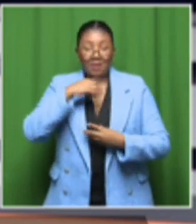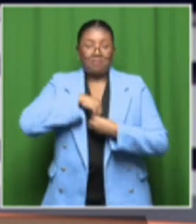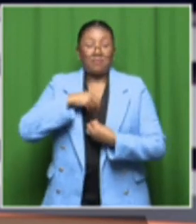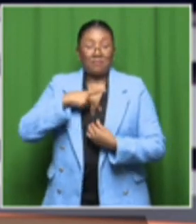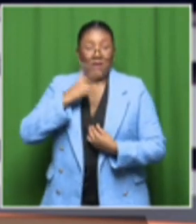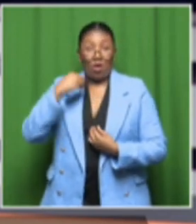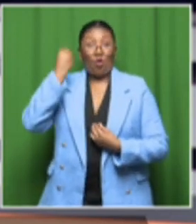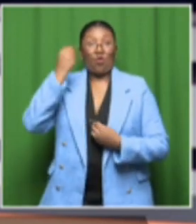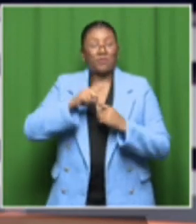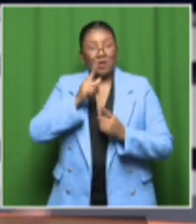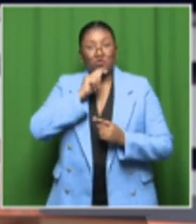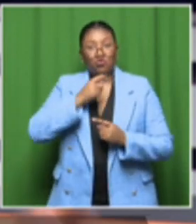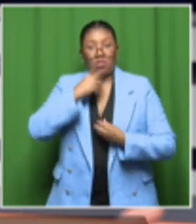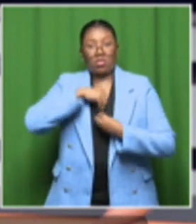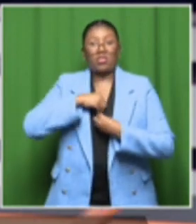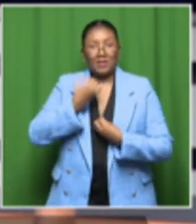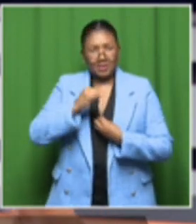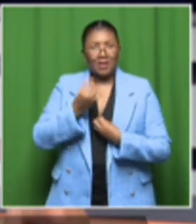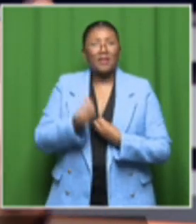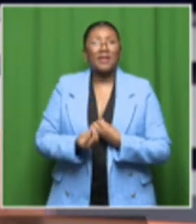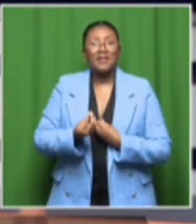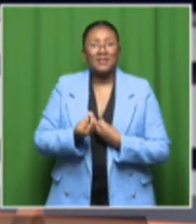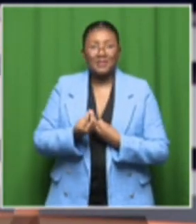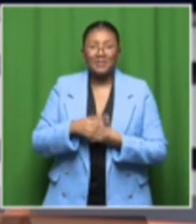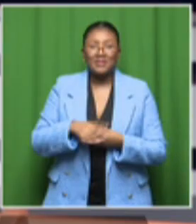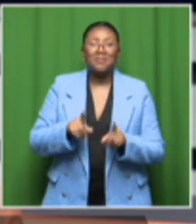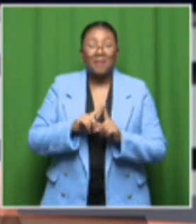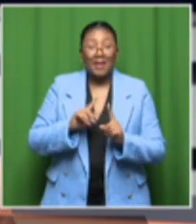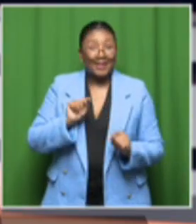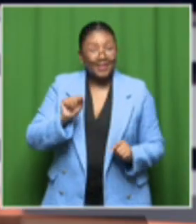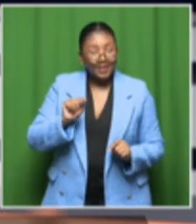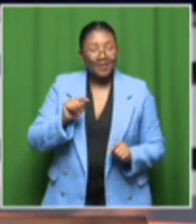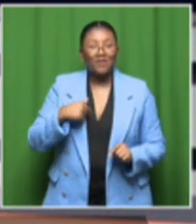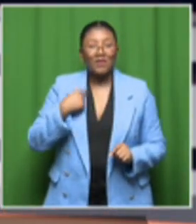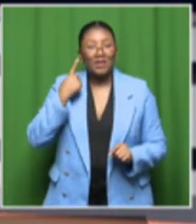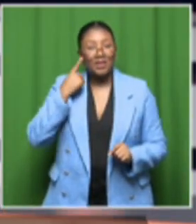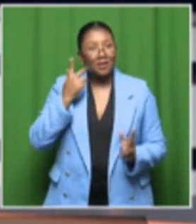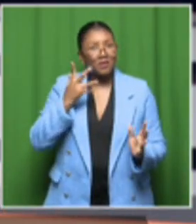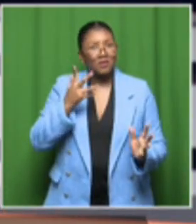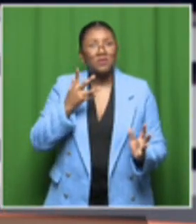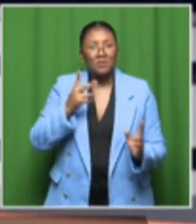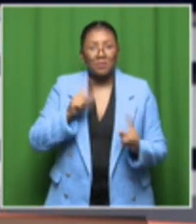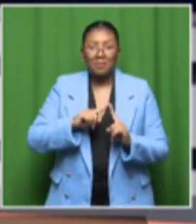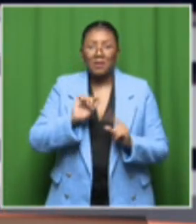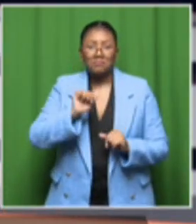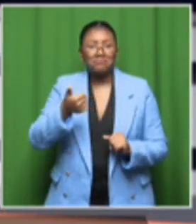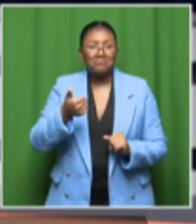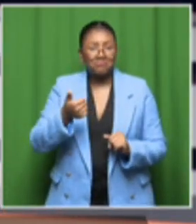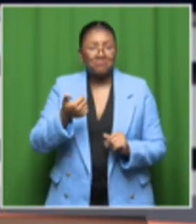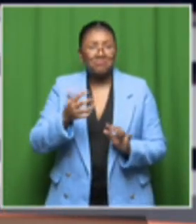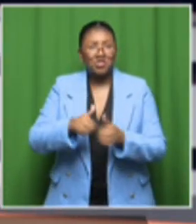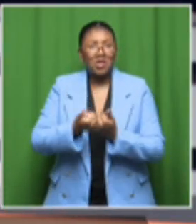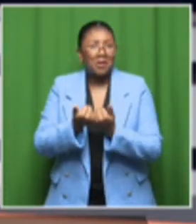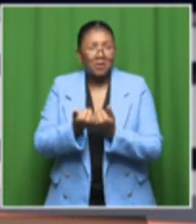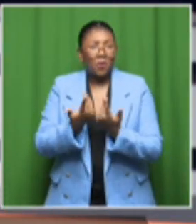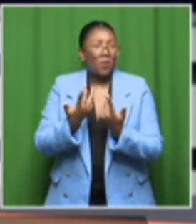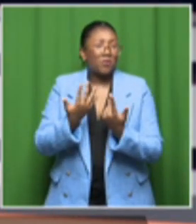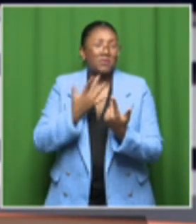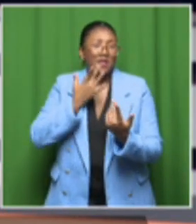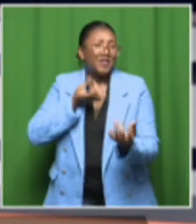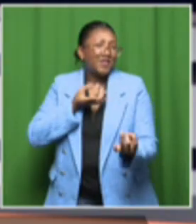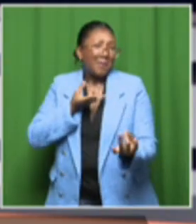right? So beyond that misperception that was dispelled, what other feedback then have you gotten